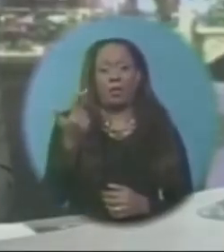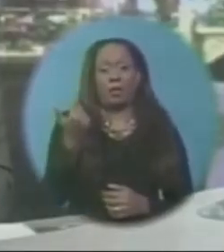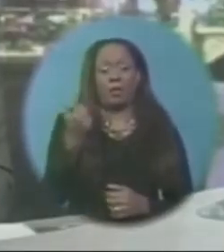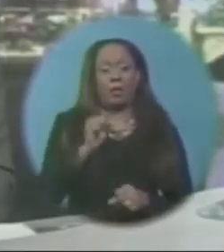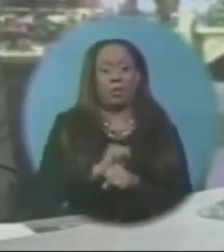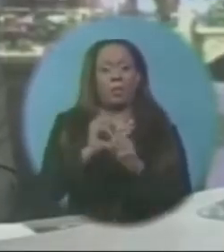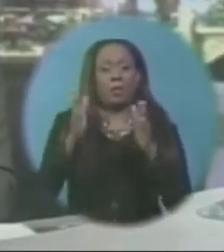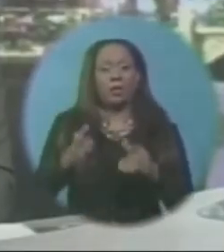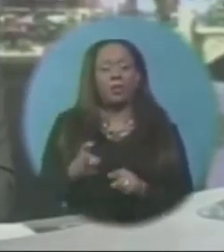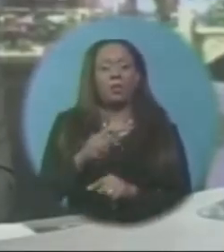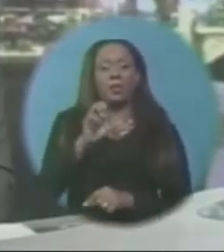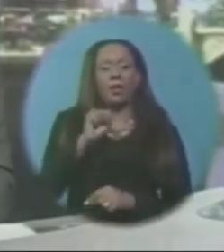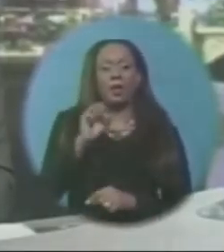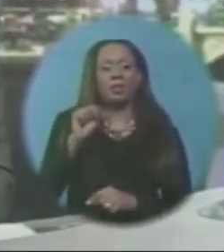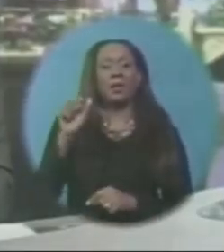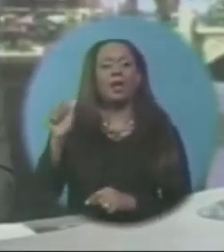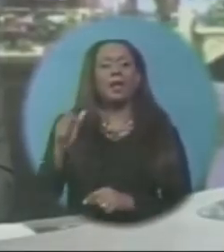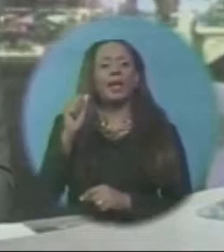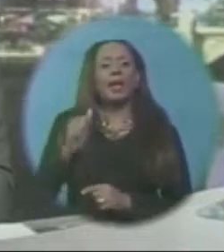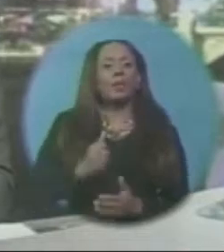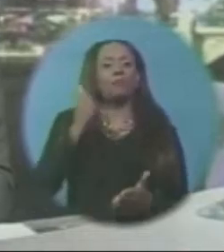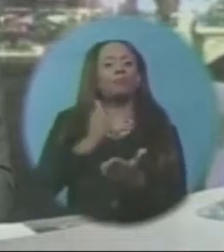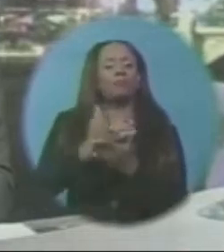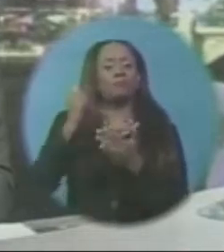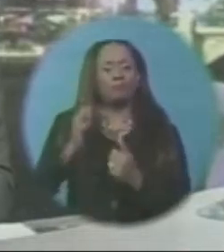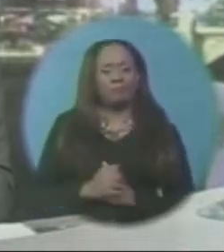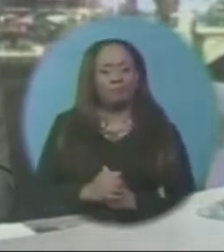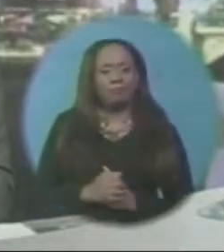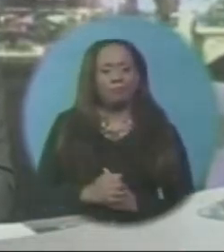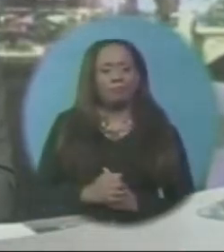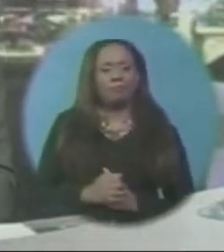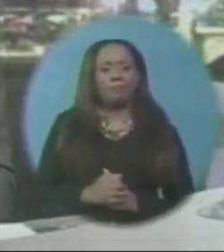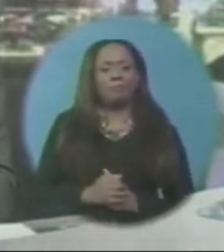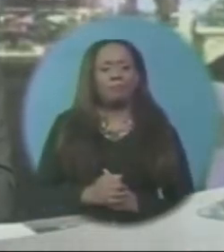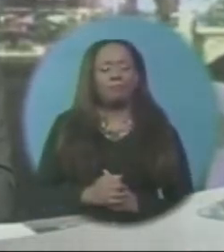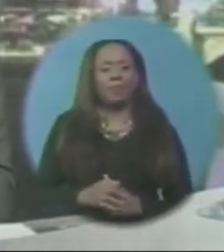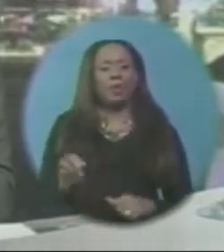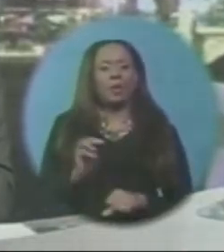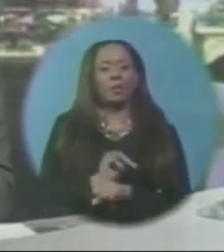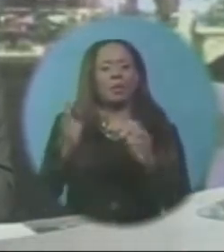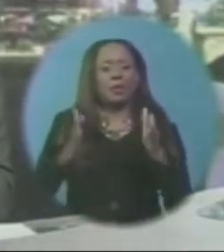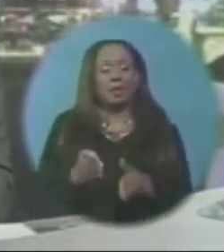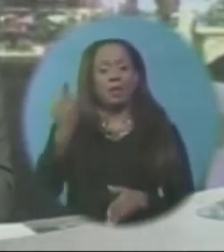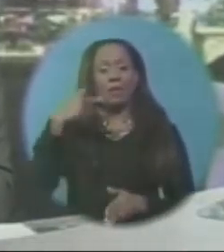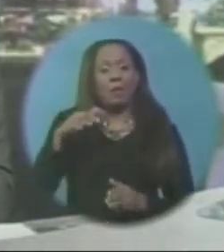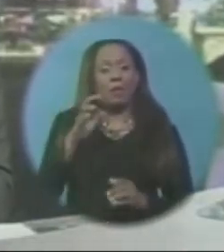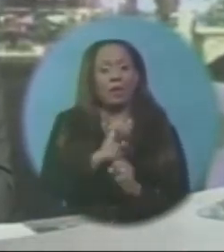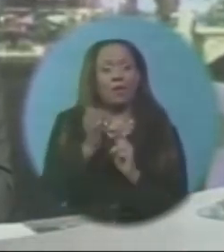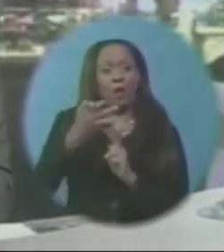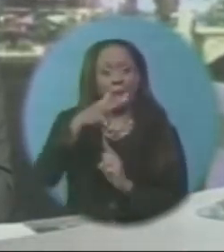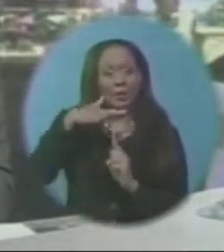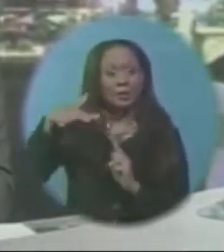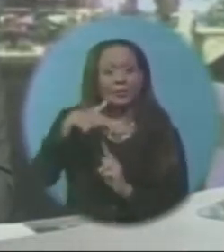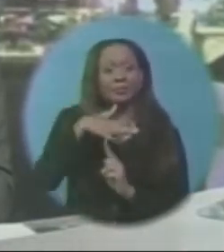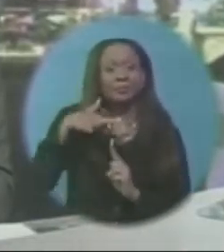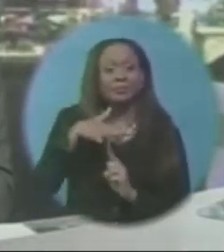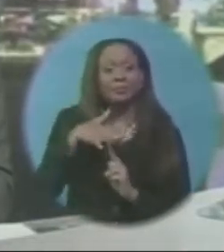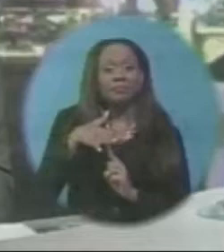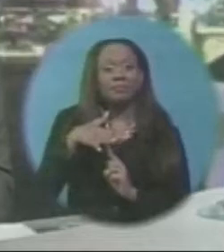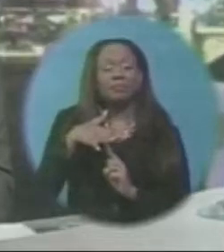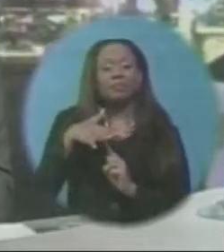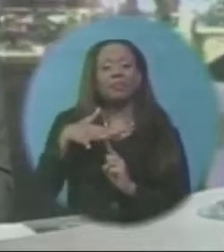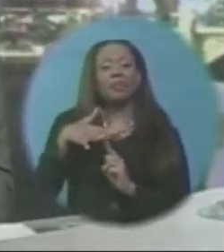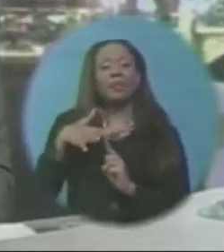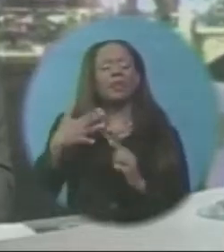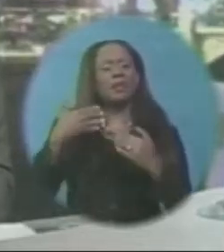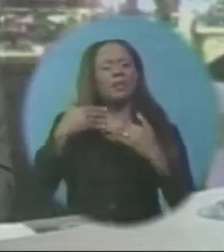113 workers at the Sanitation Service Authority have been approved. The green light was given by Minister of the Environment and Drainage, Dr.